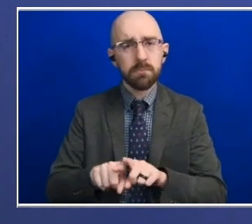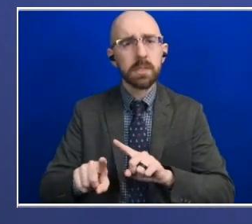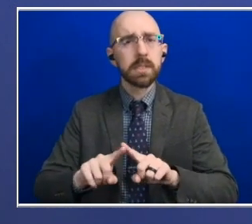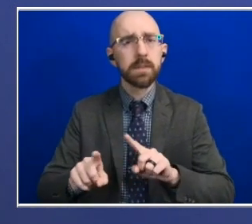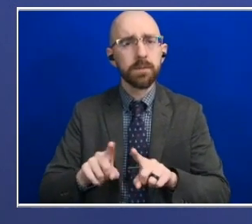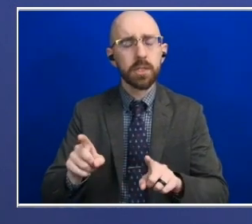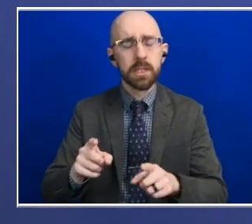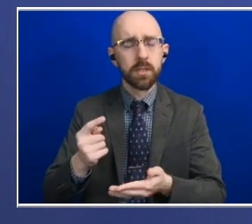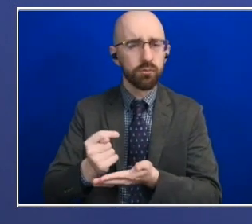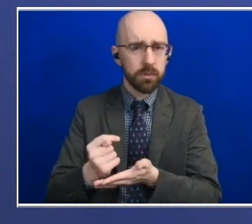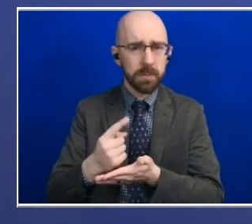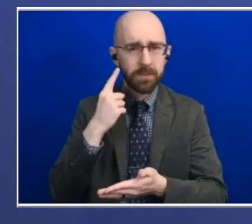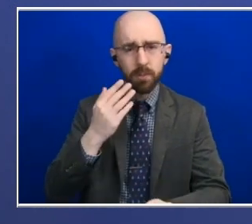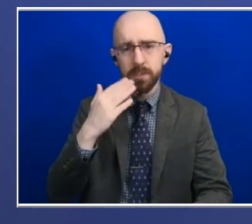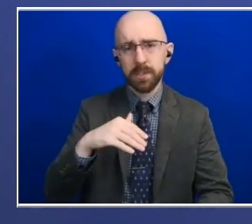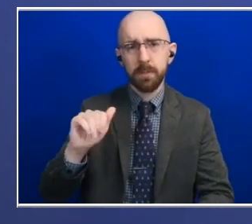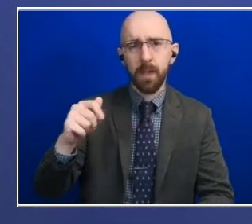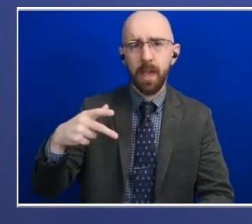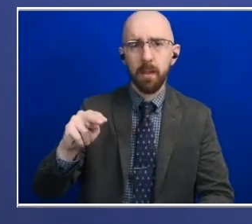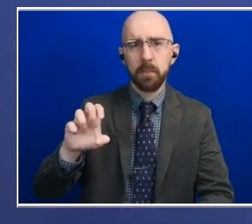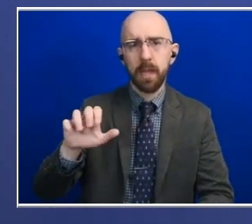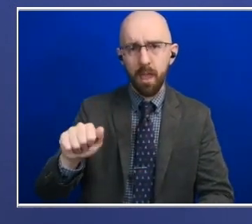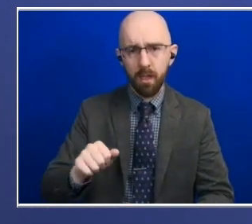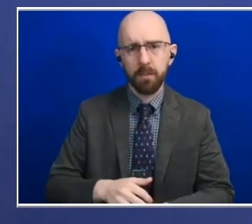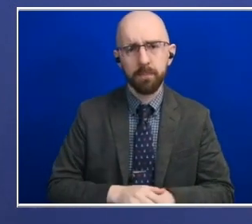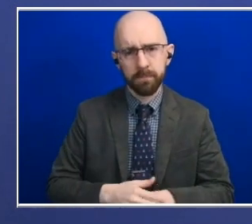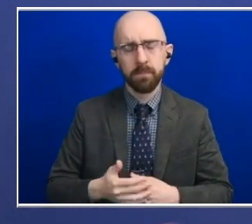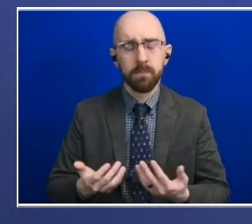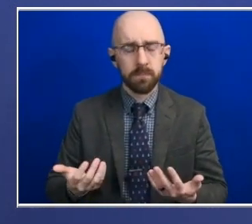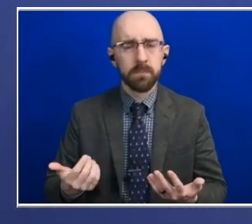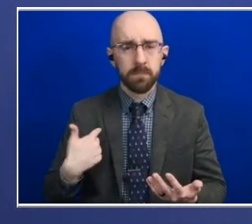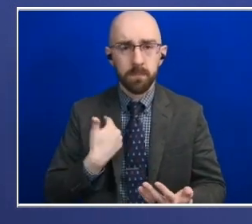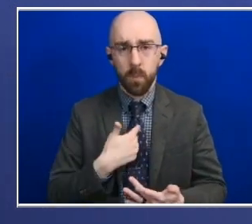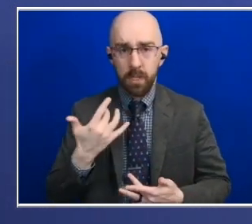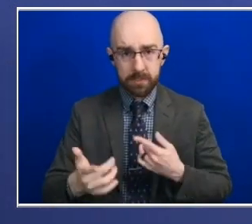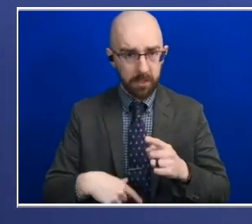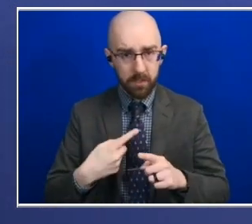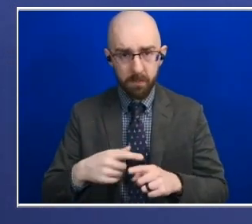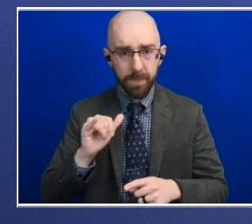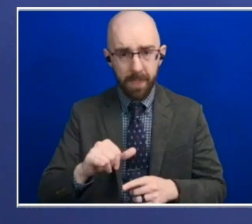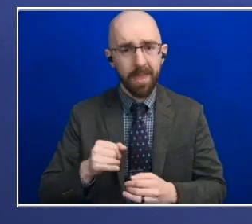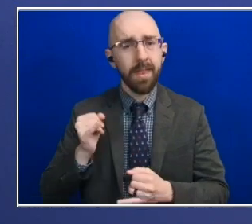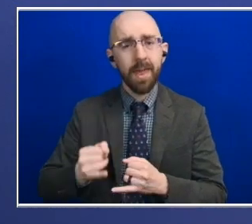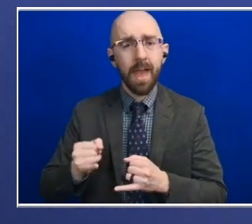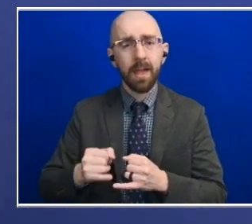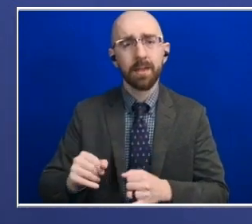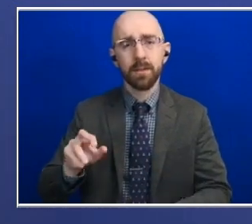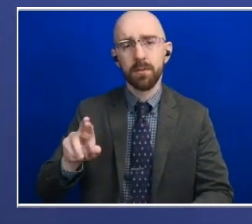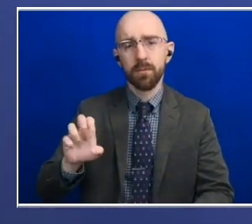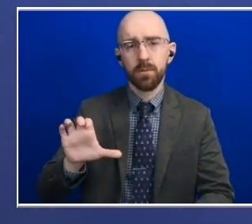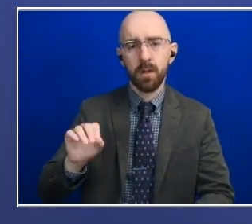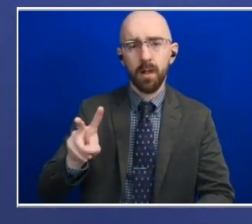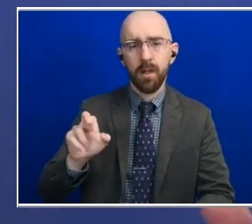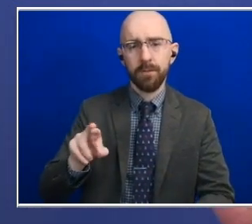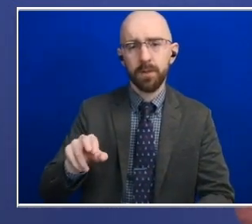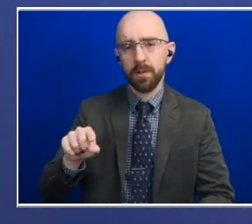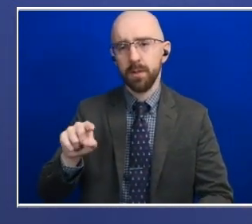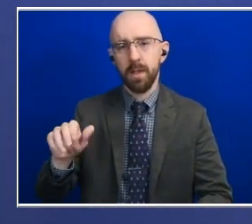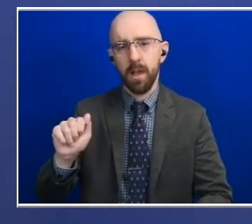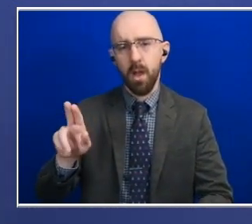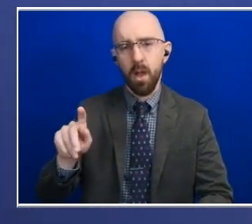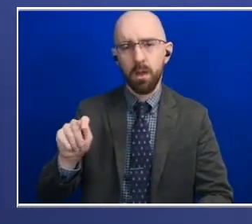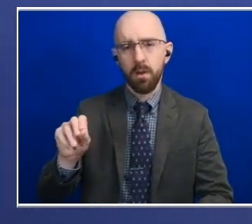apnea. And we're excited about that. And then the last one is Recover Autonomic, which I